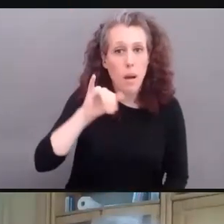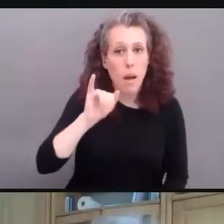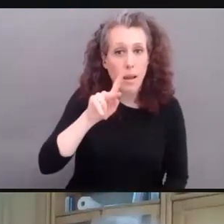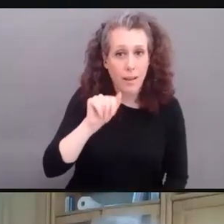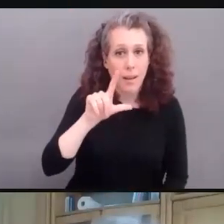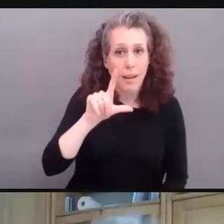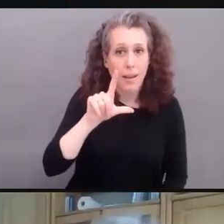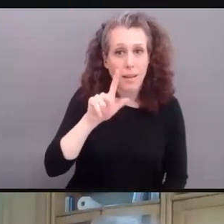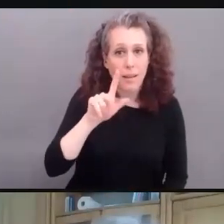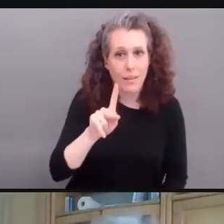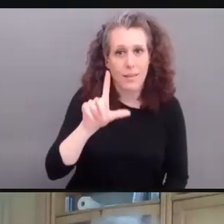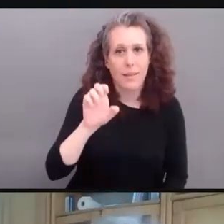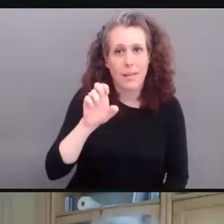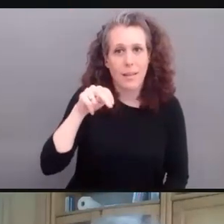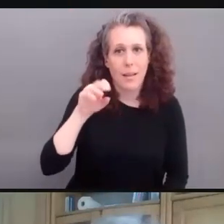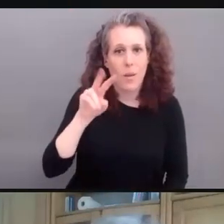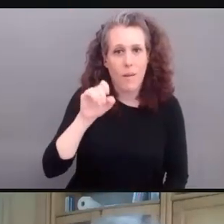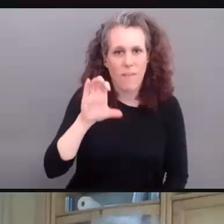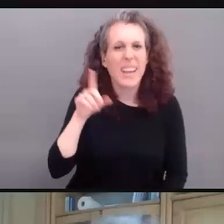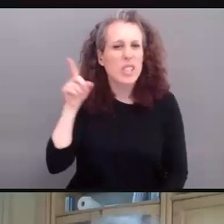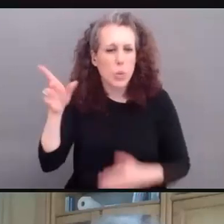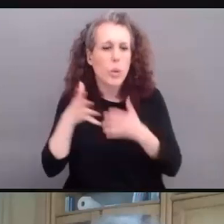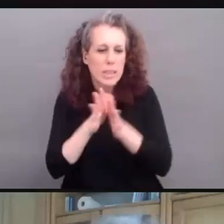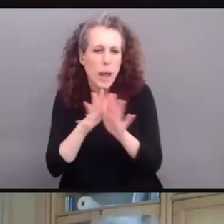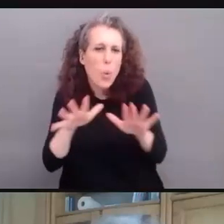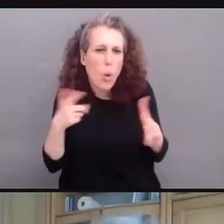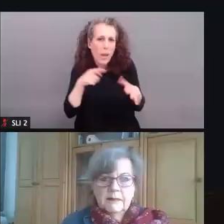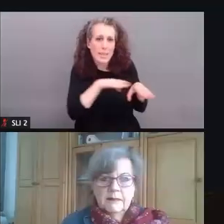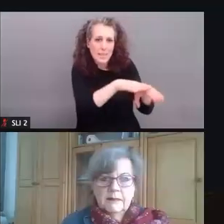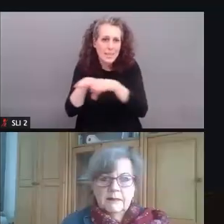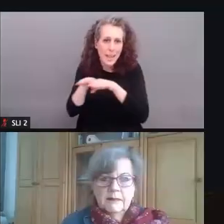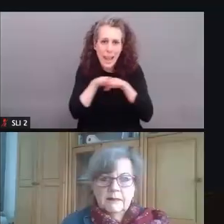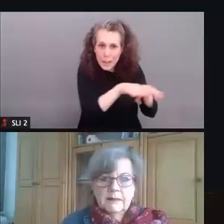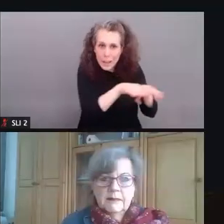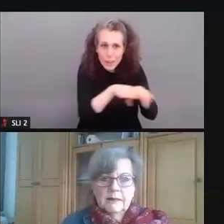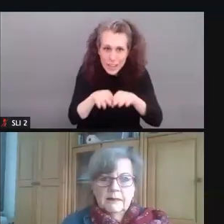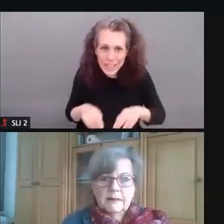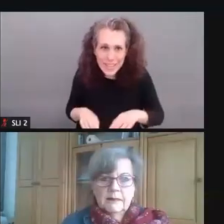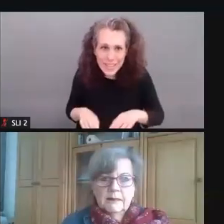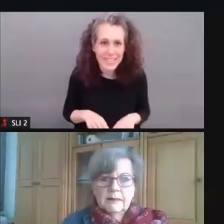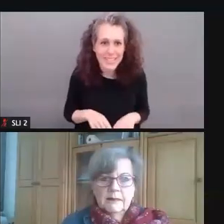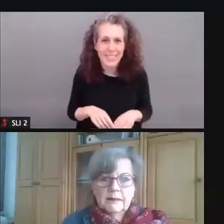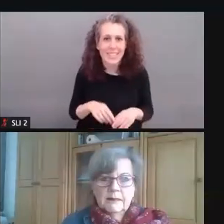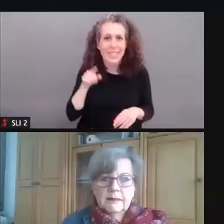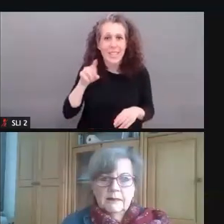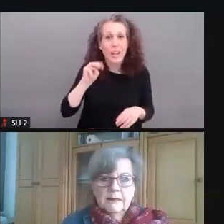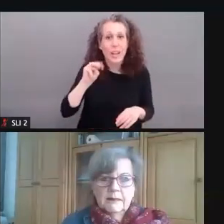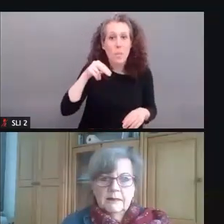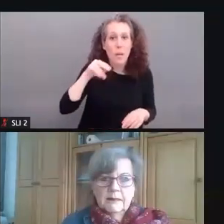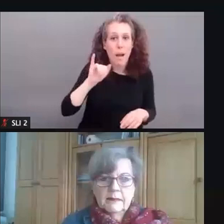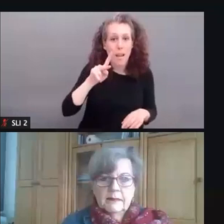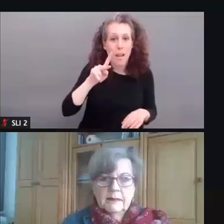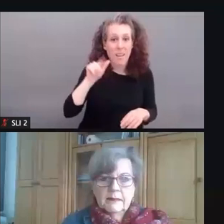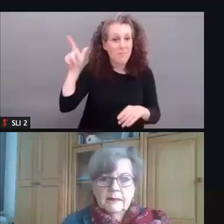ones explaining us the standard. We are very lucky to have them on board, because Monica is the project leader